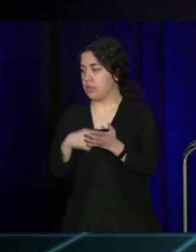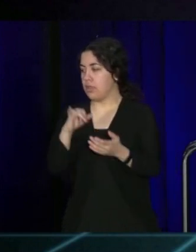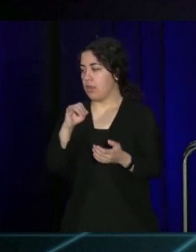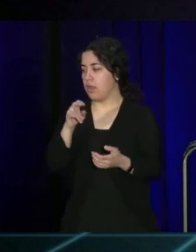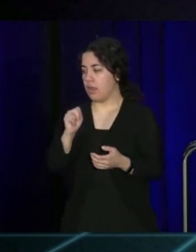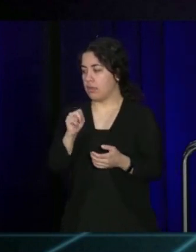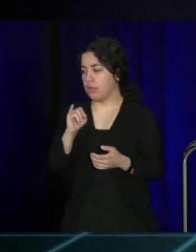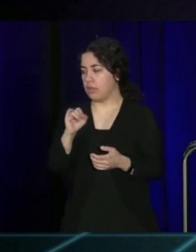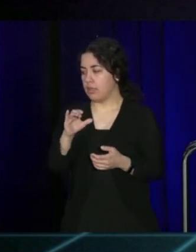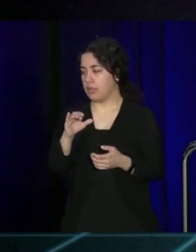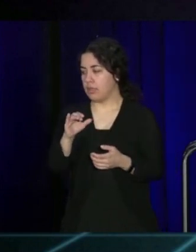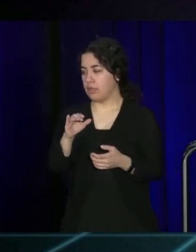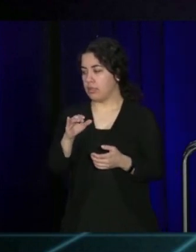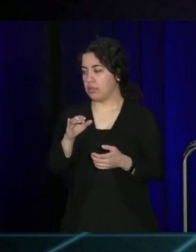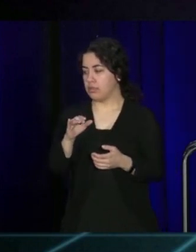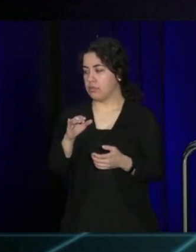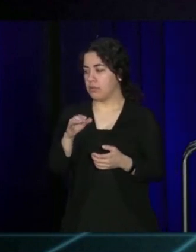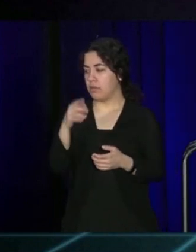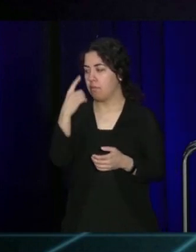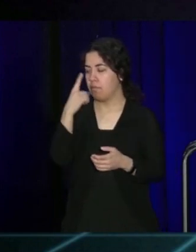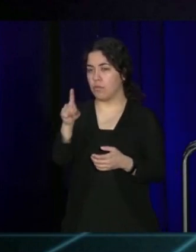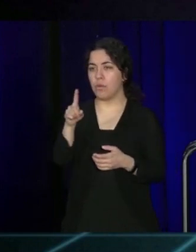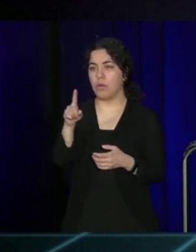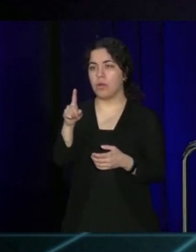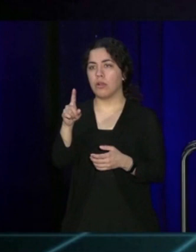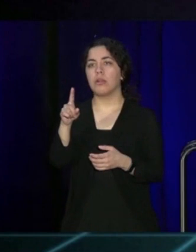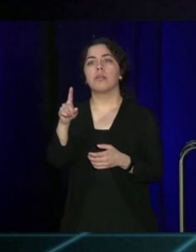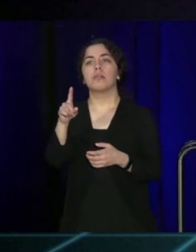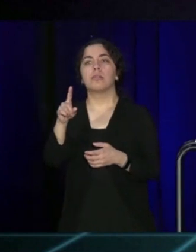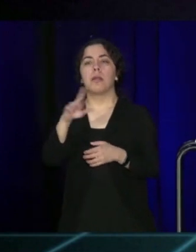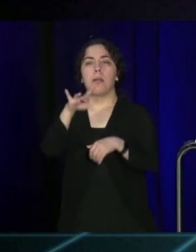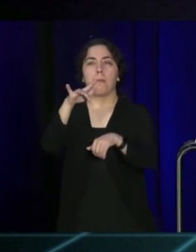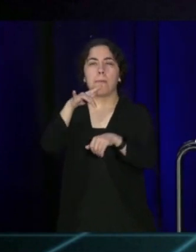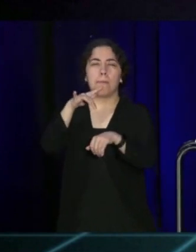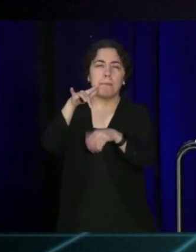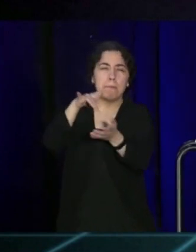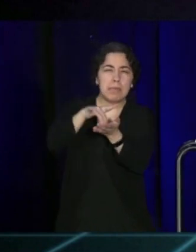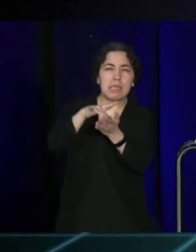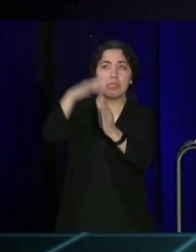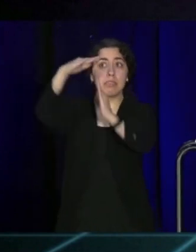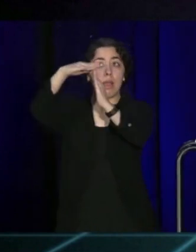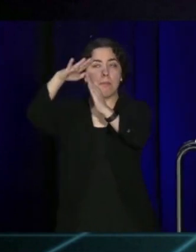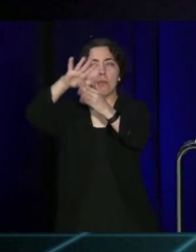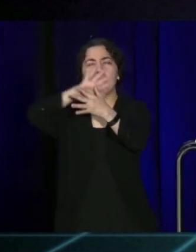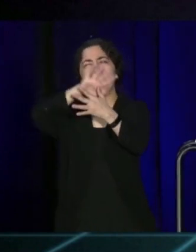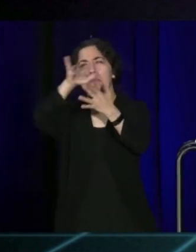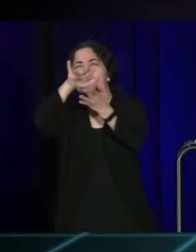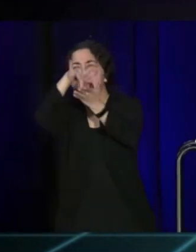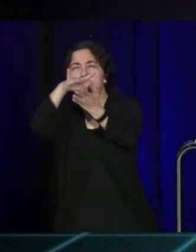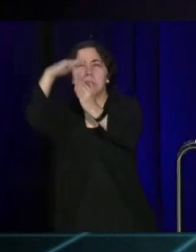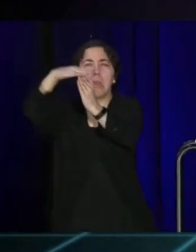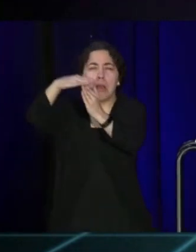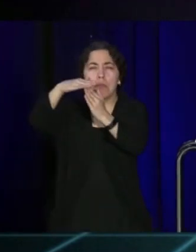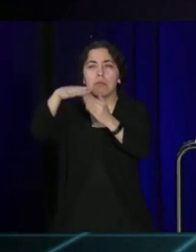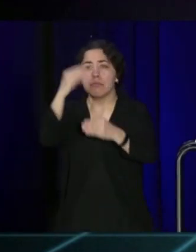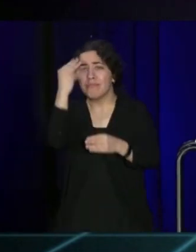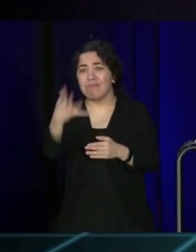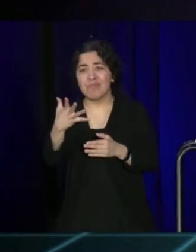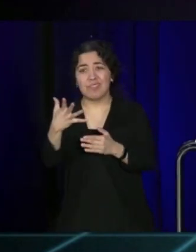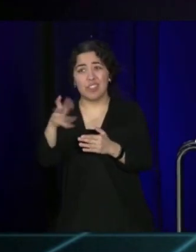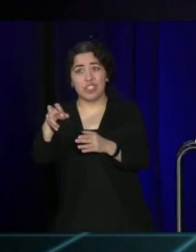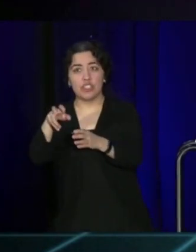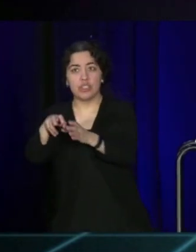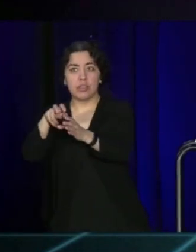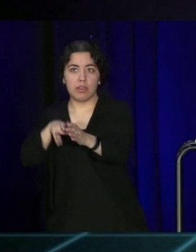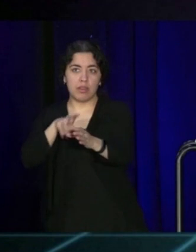developer meetup for iOS developers, and I told them they should drop whatever they were doing and start investing in Ionic and